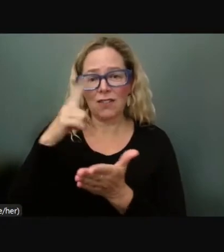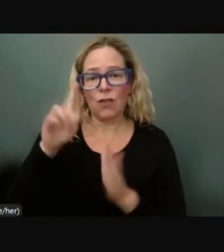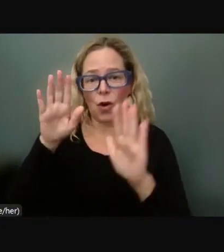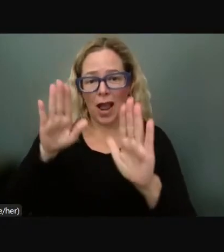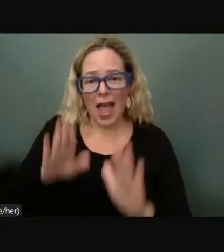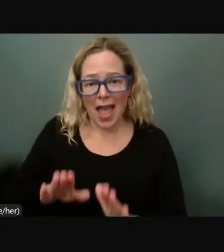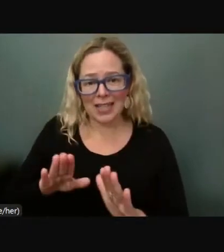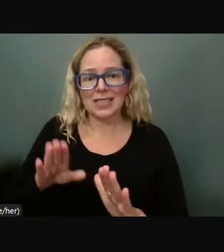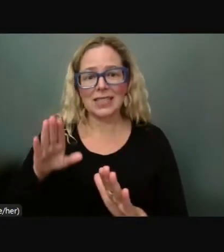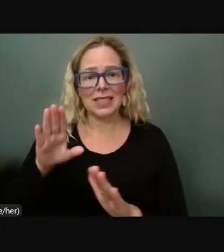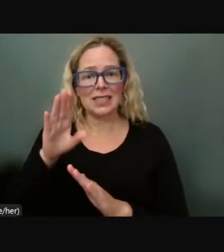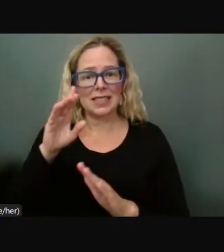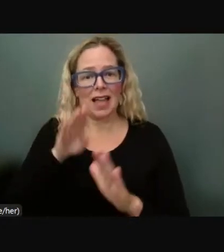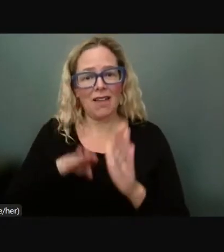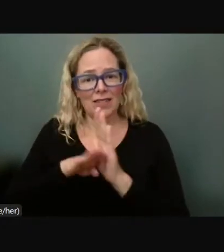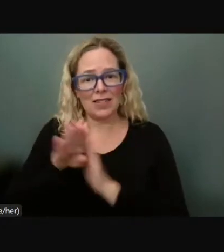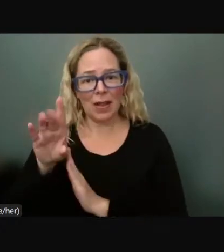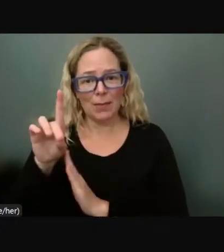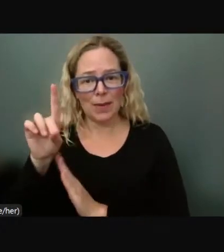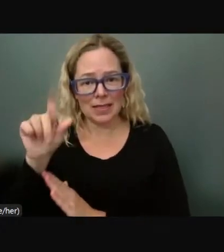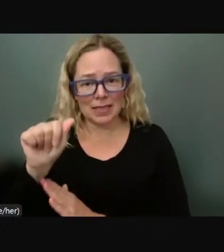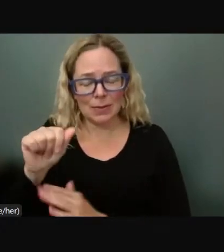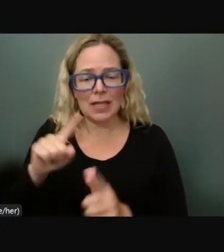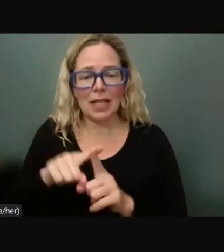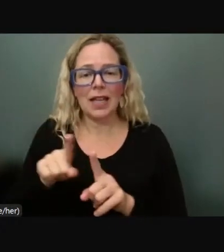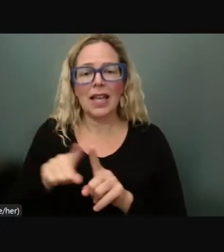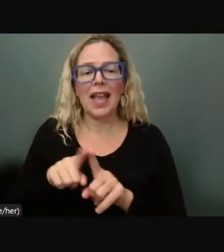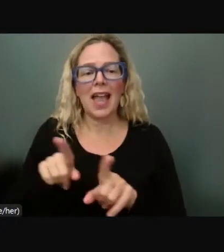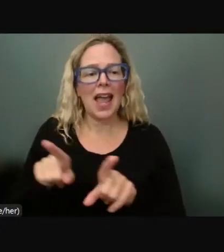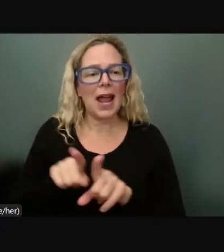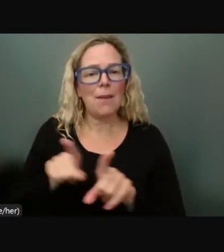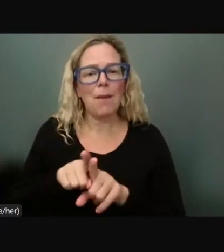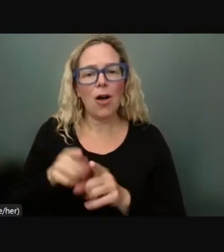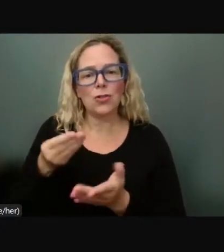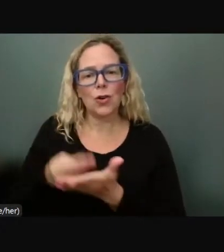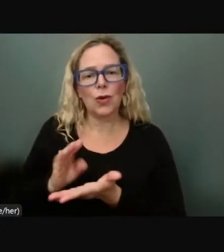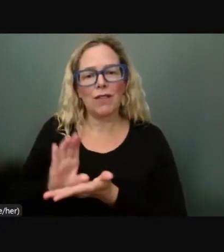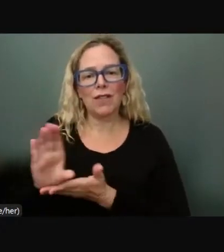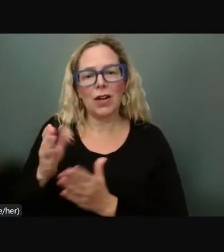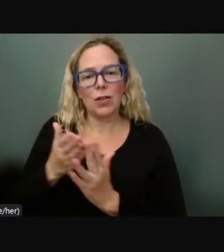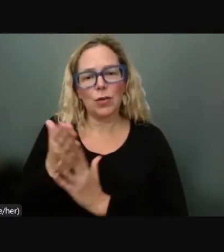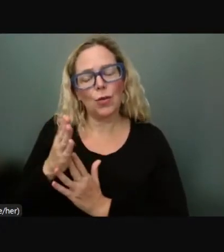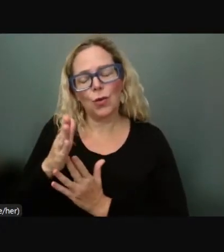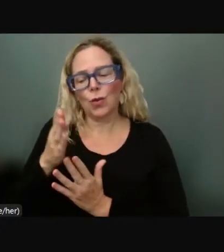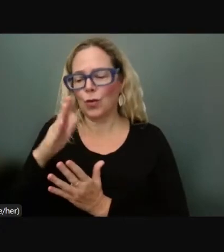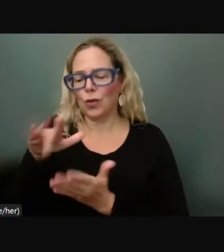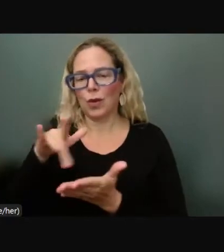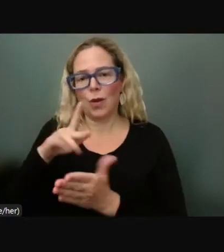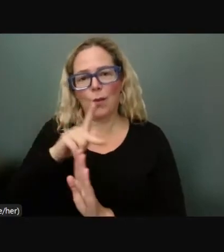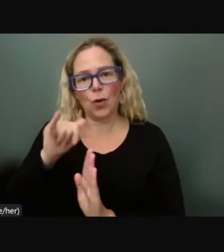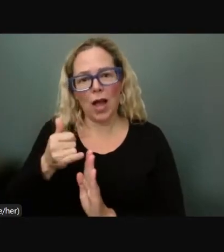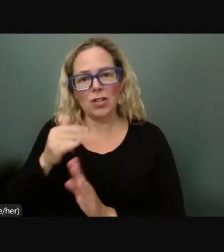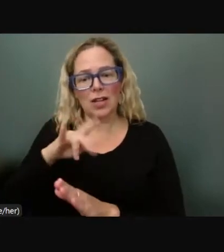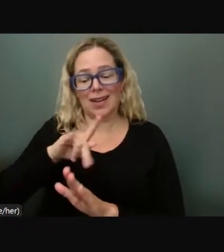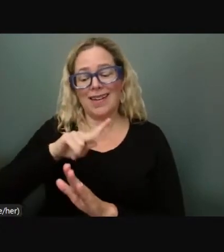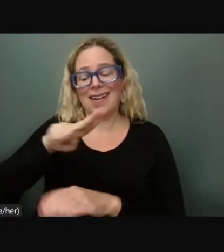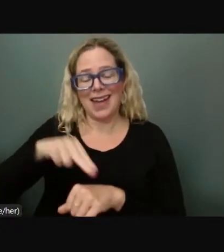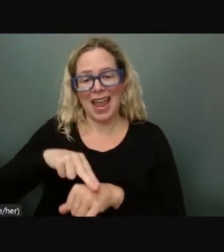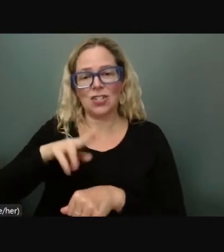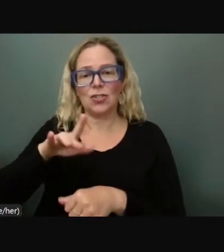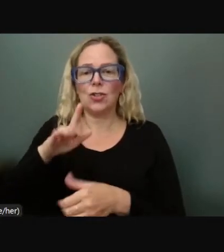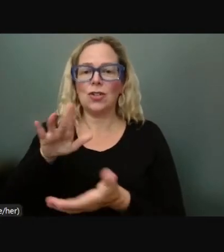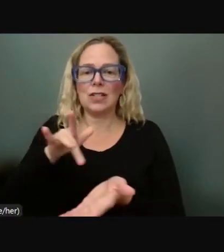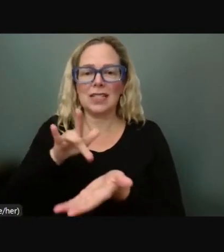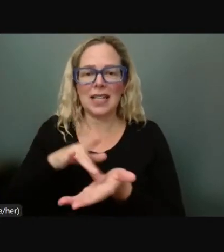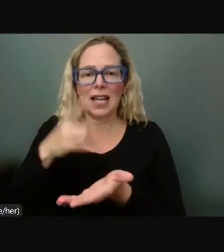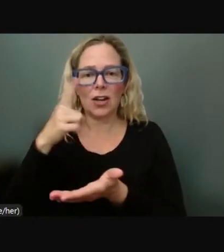a UCED. And I also am grant funded through a project called the the National Center for Disability Equity